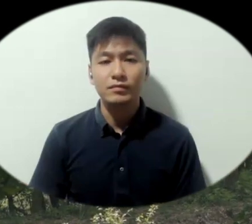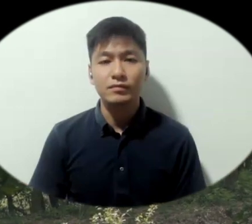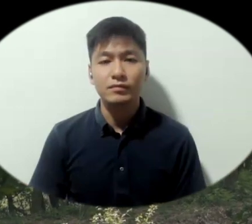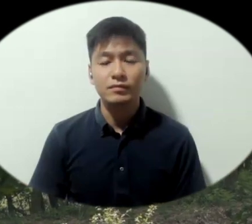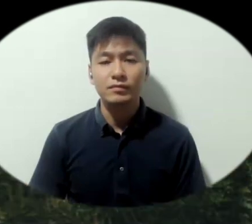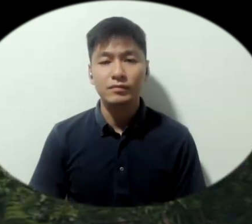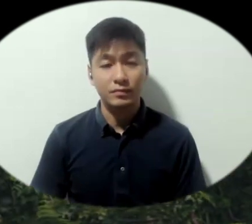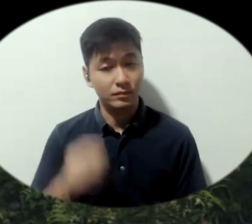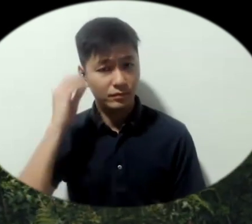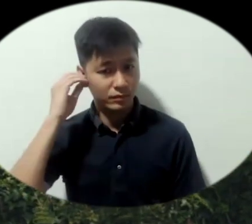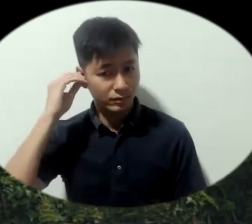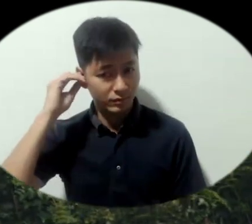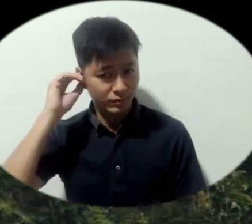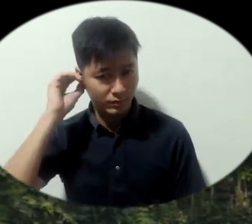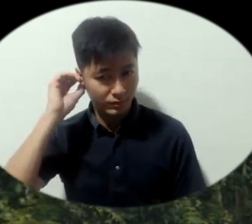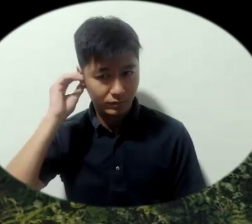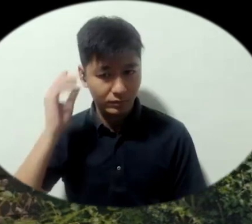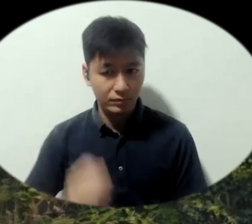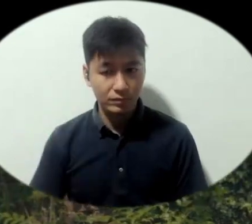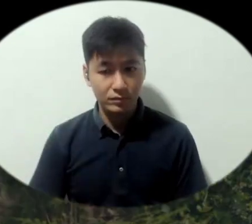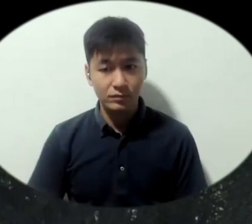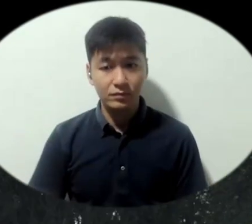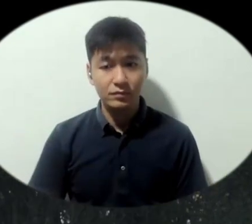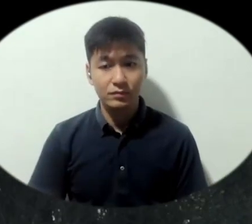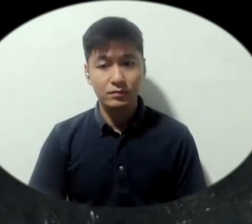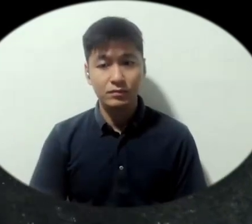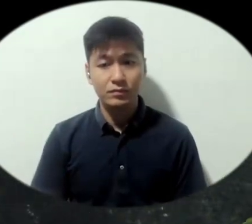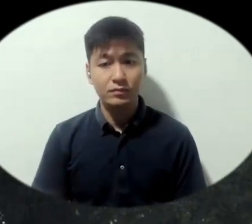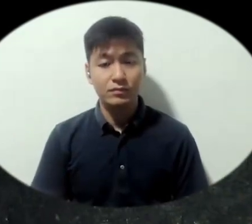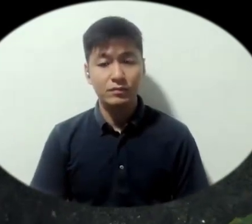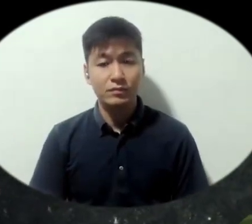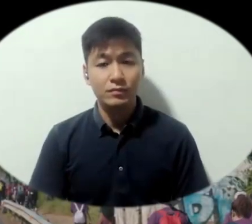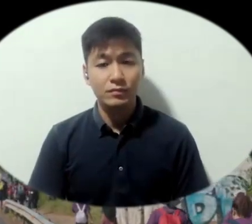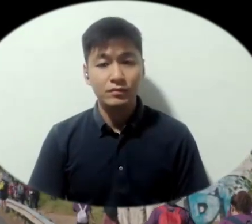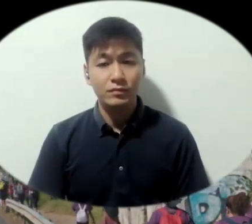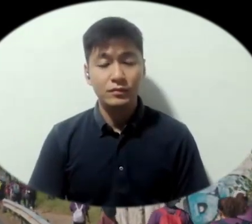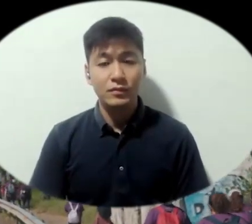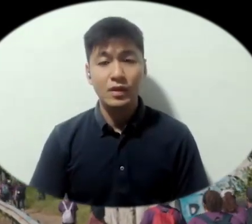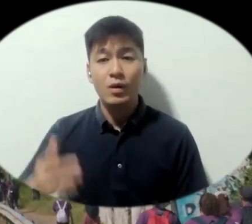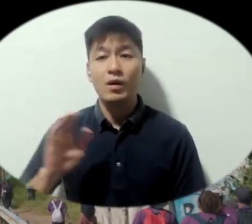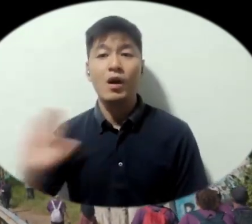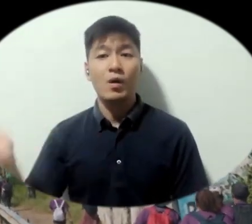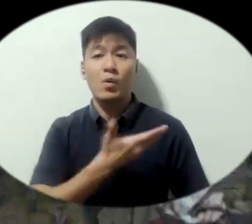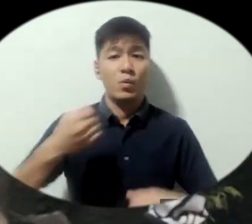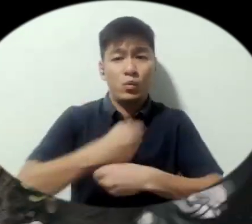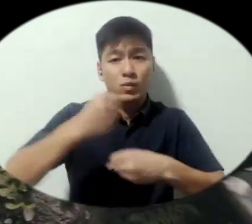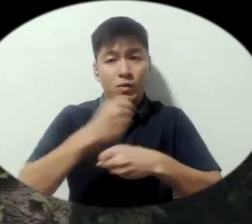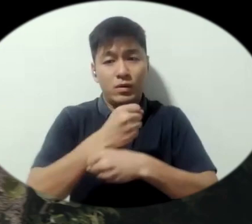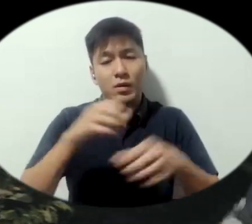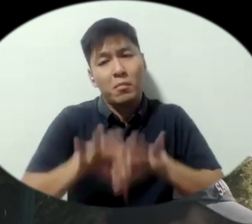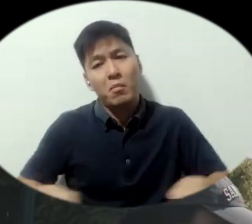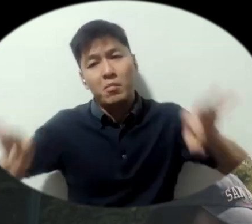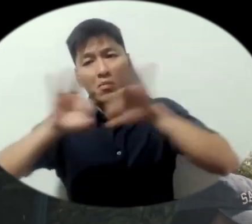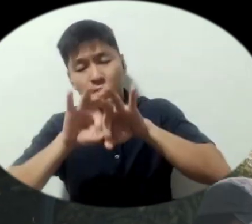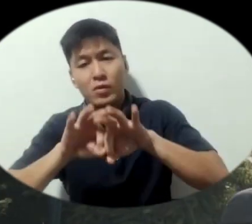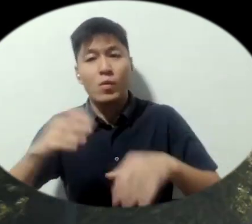This kind of work that we're doing, it's important for us to be able to bring in